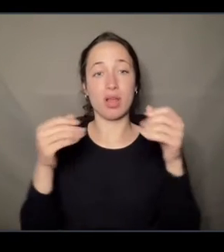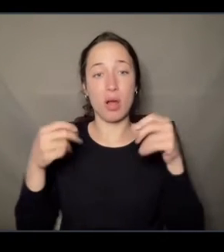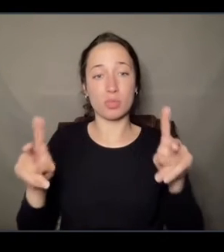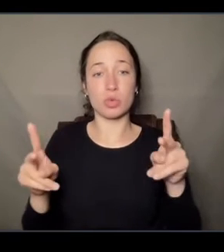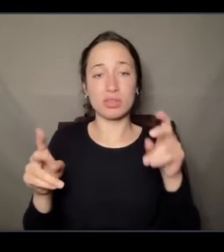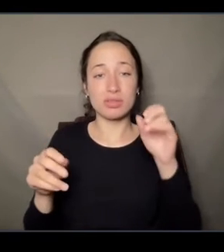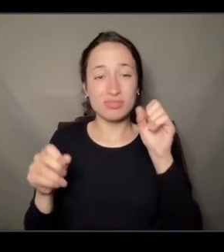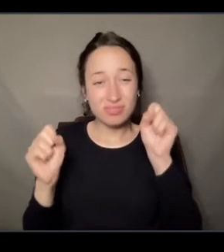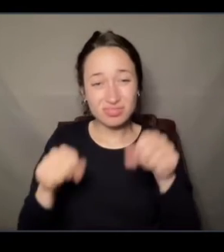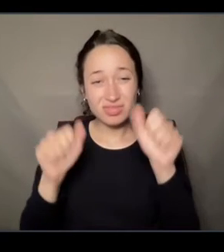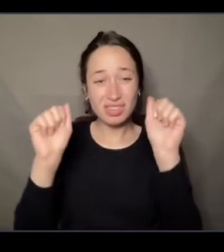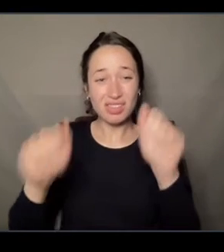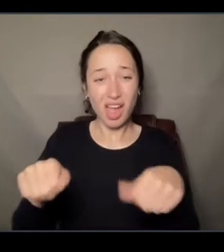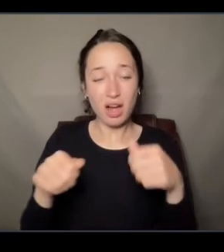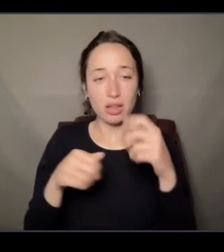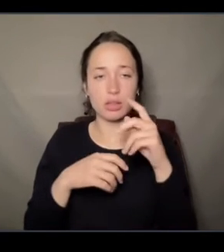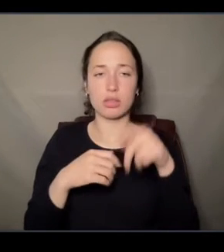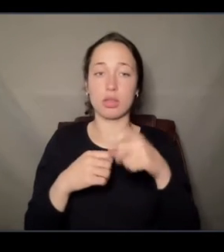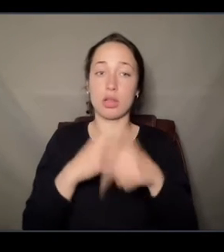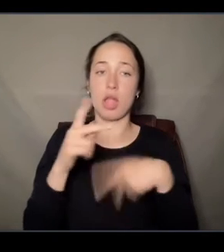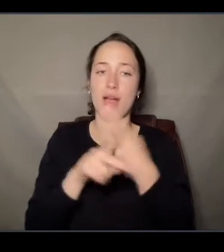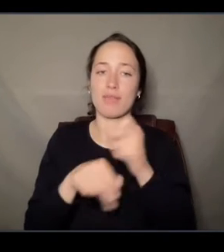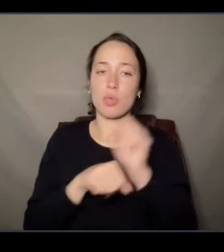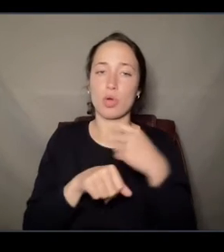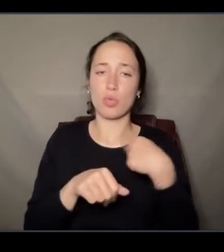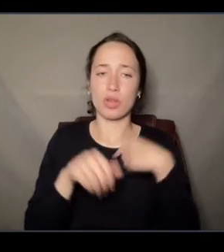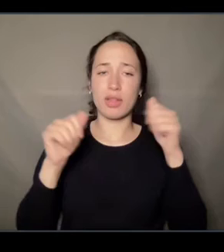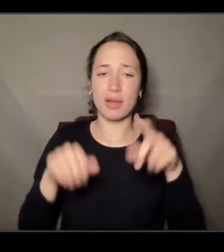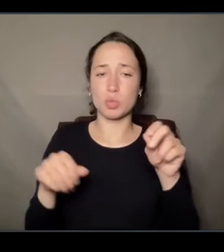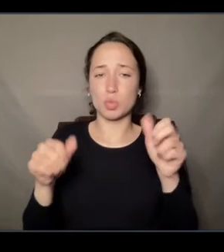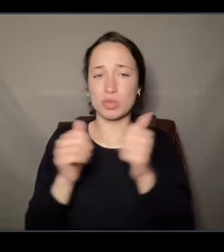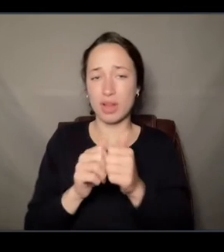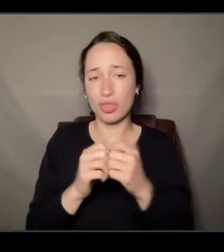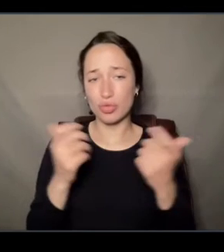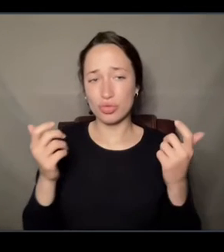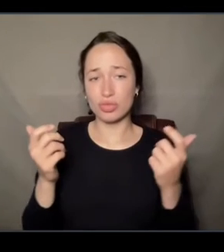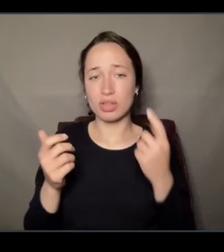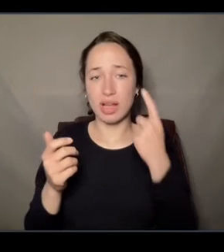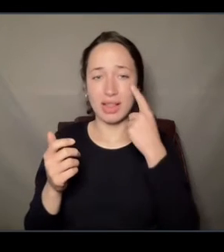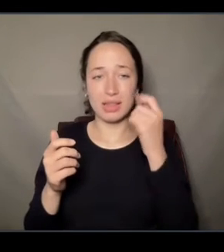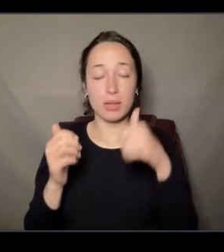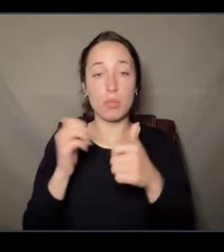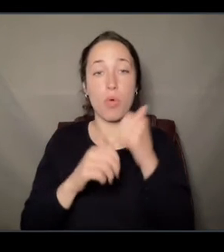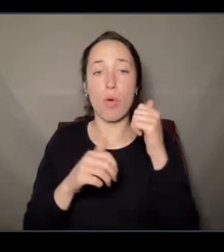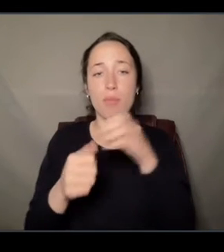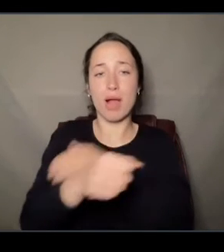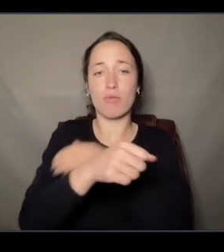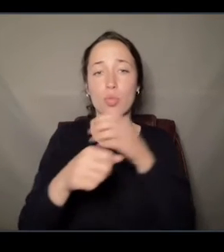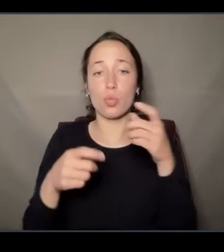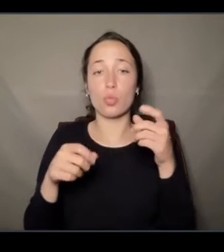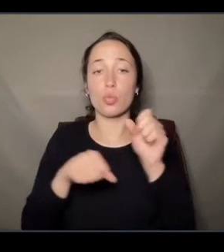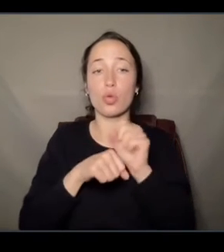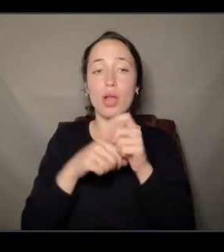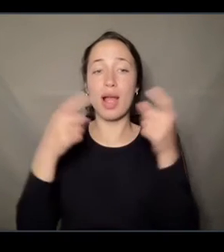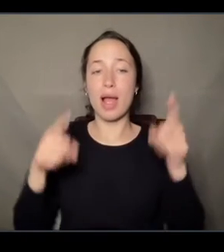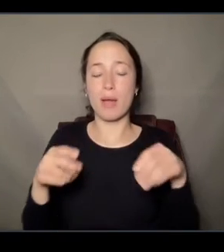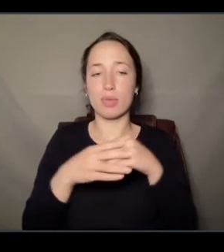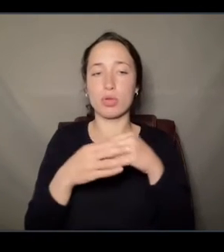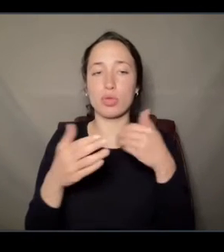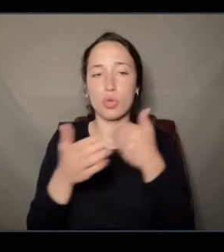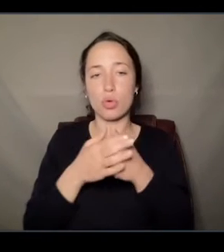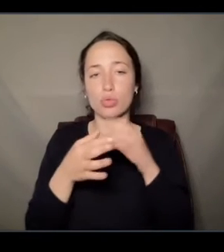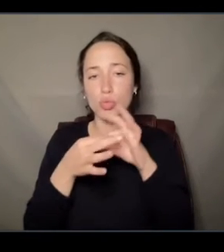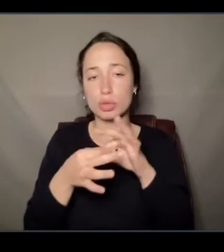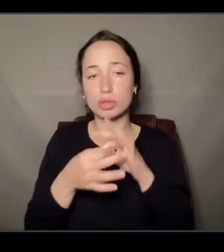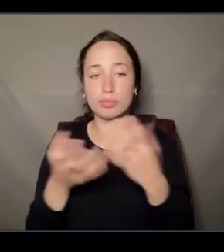opportunity, this is the kind of work that we can do together. And I think the most powerful work happens in close